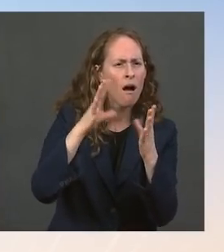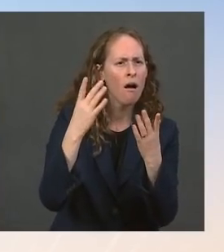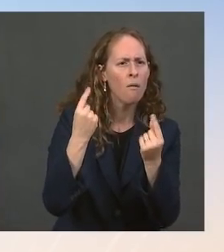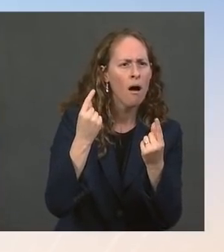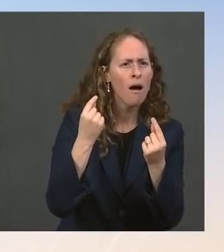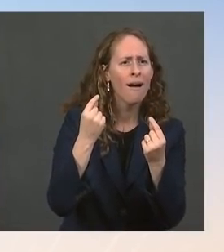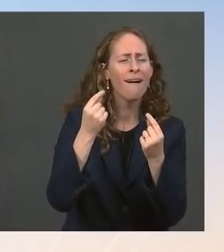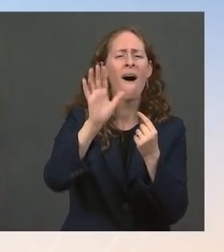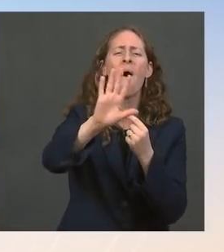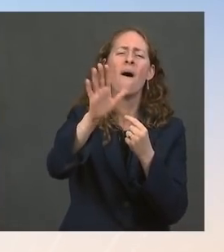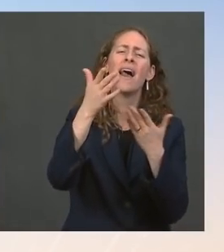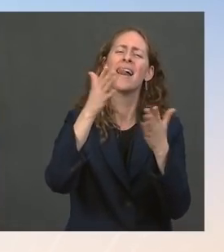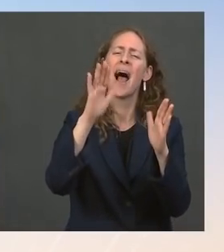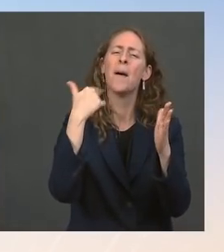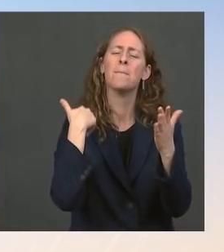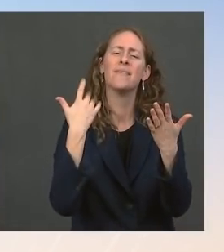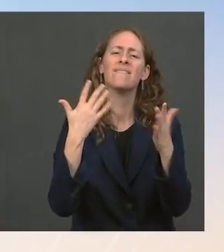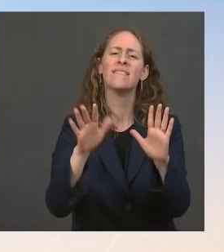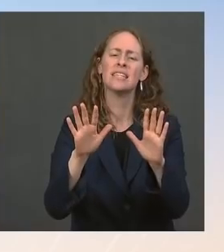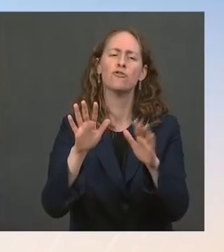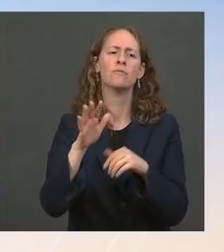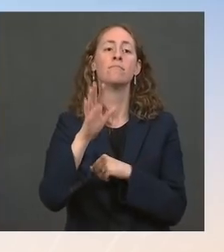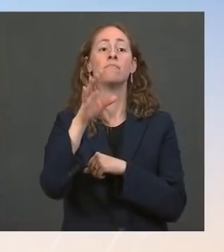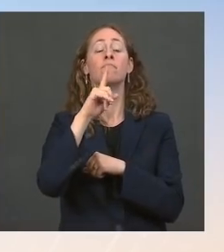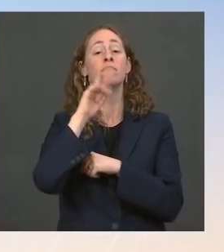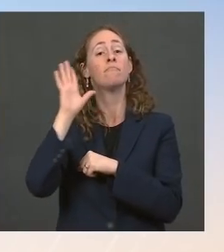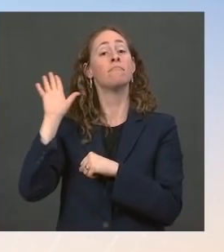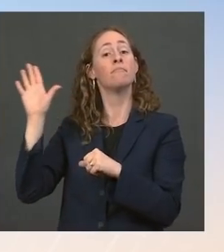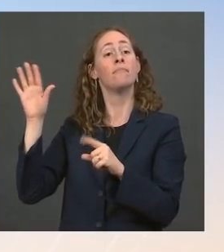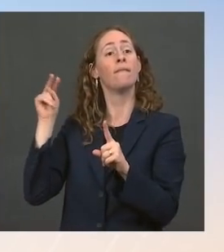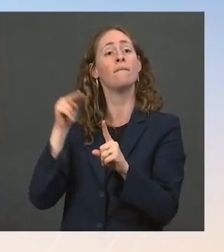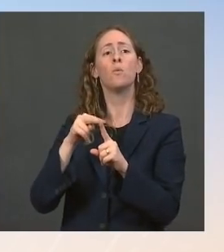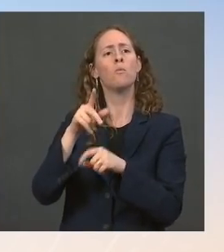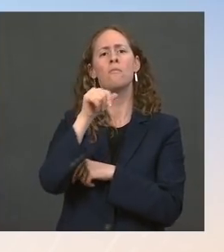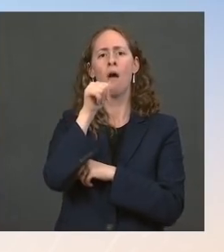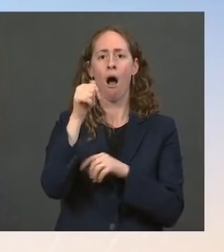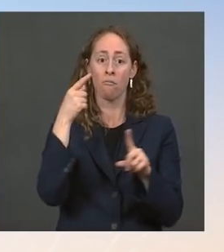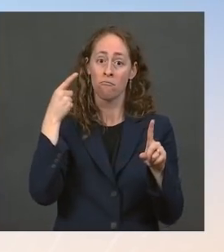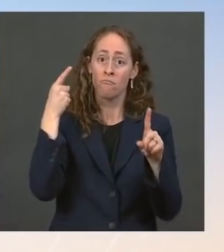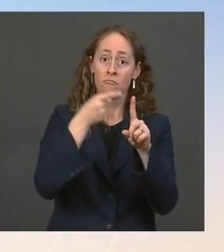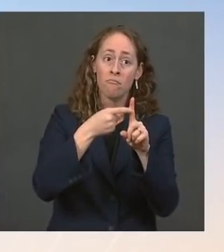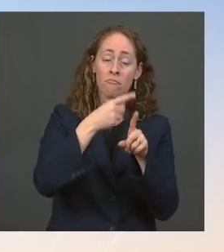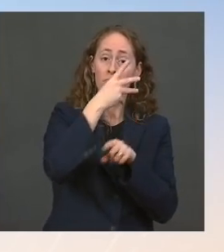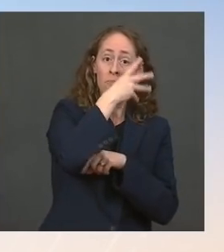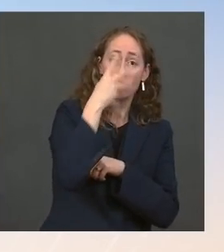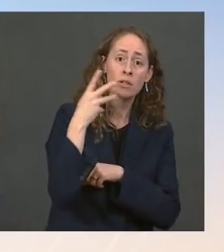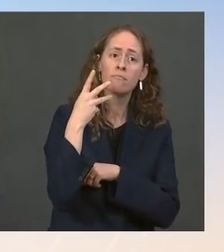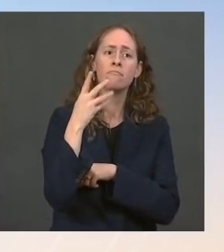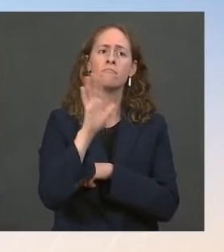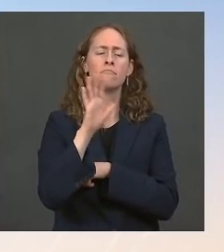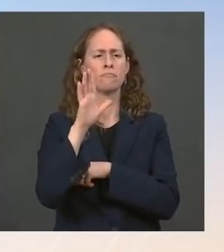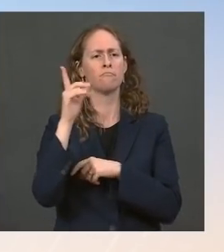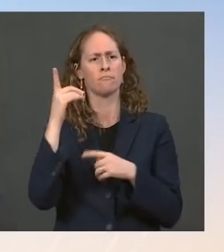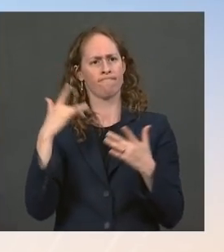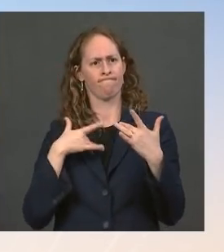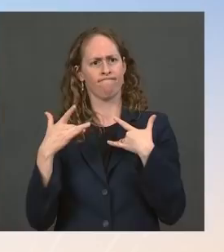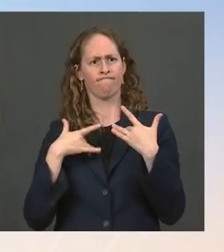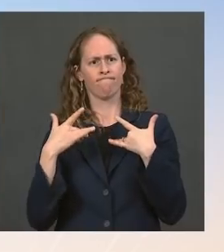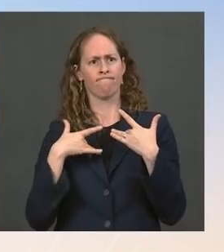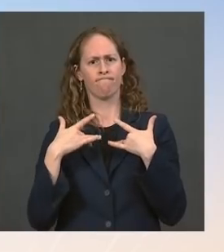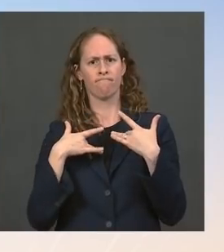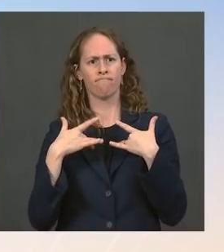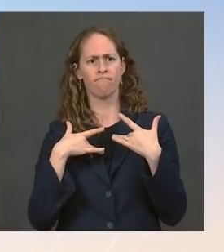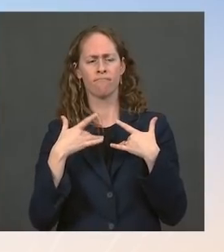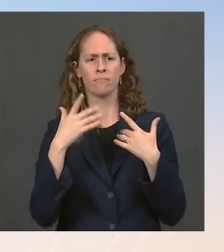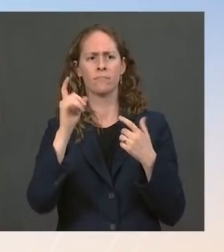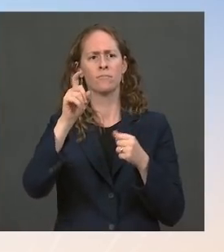me finish, Amish. His purview was not about migration. He didn't raise his concerns about migration privately. We respect his point